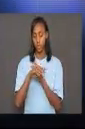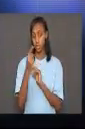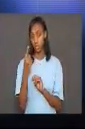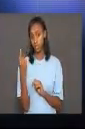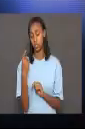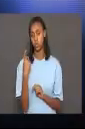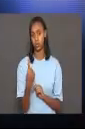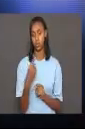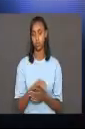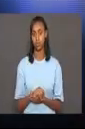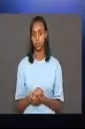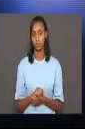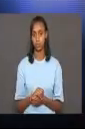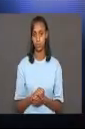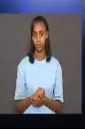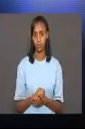in each one.